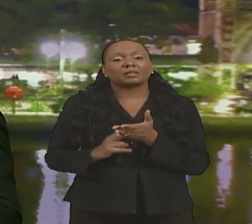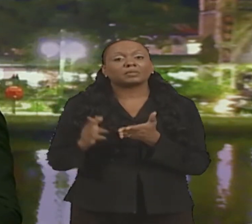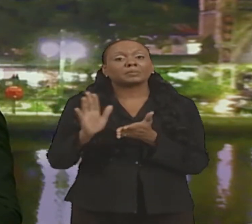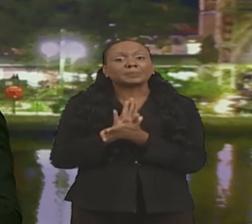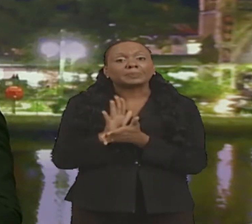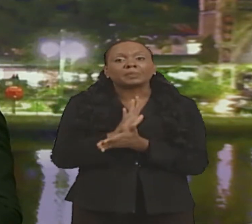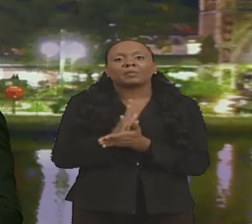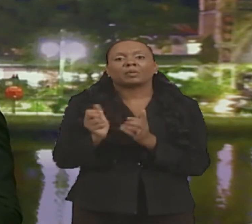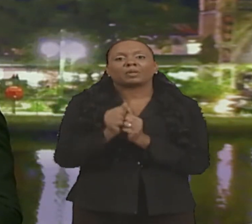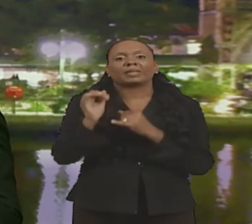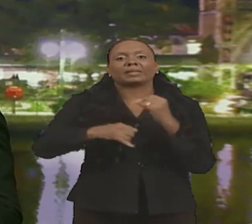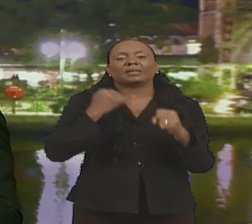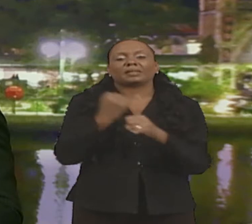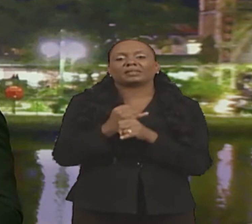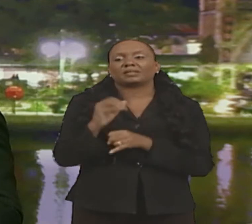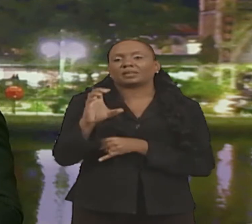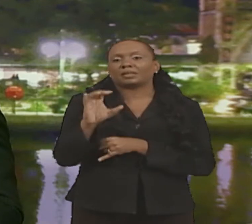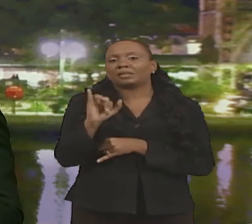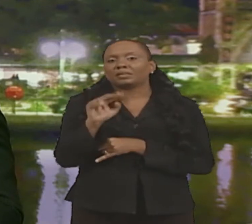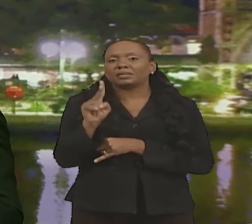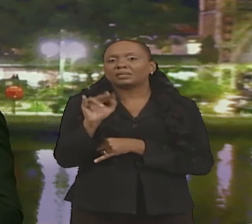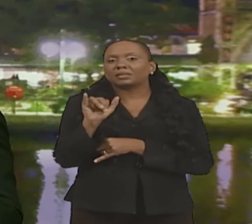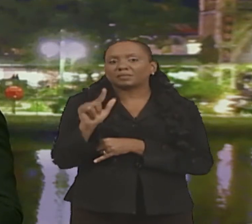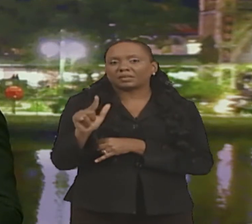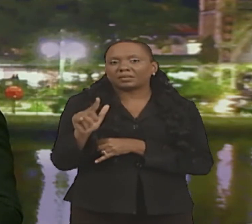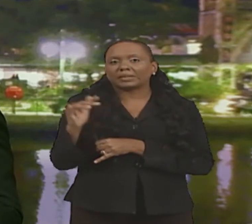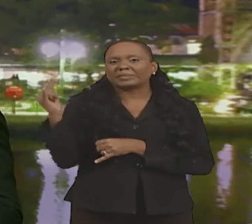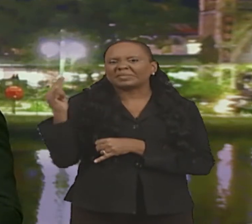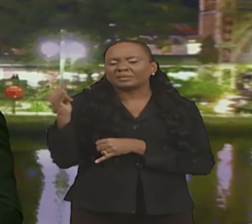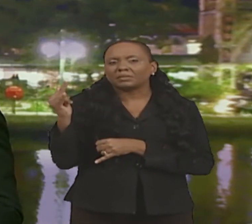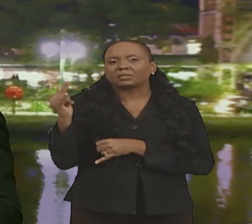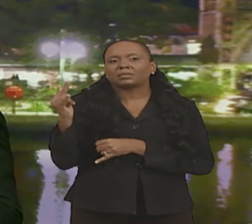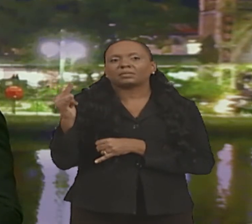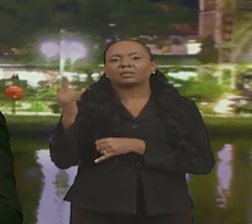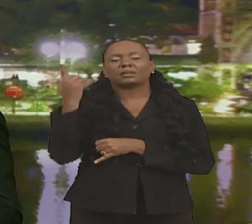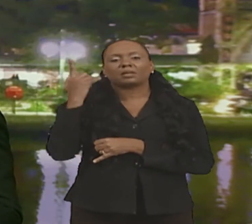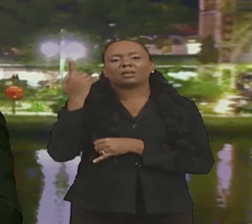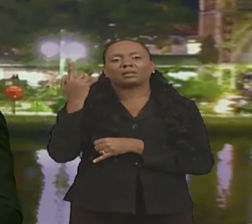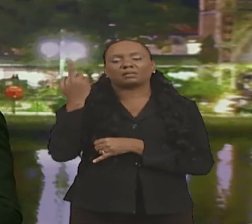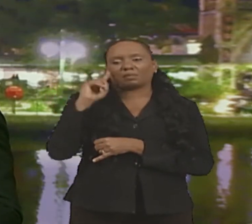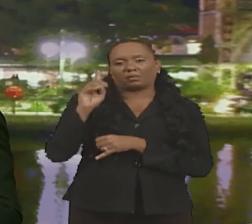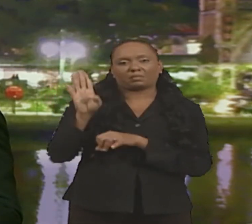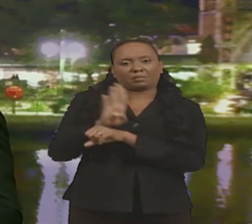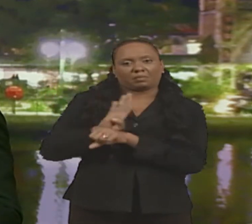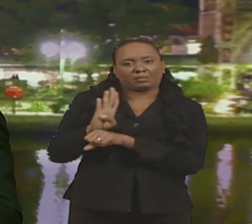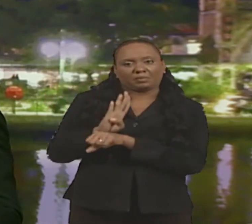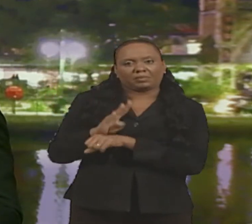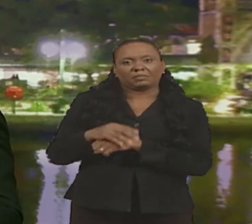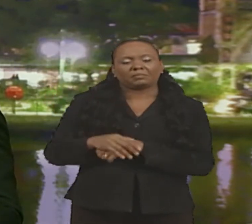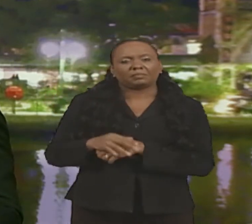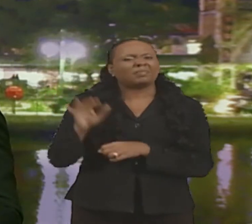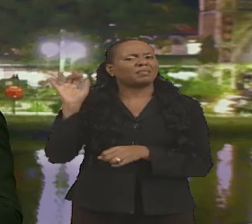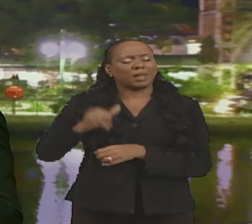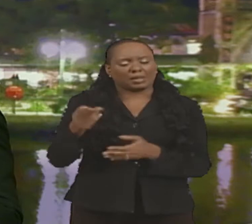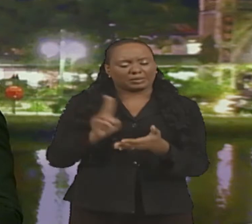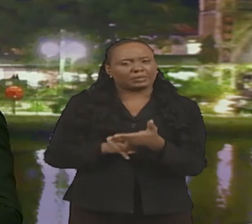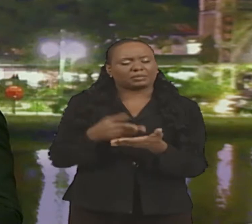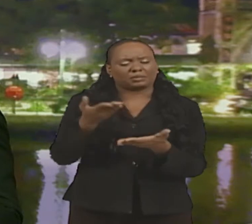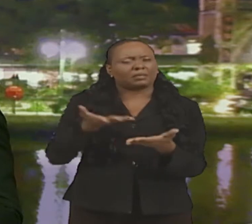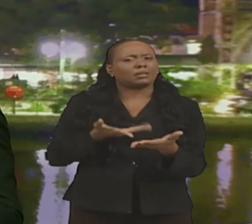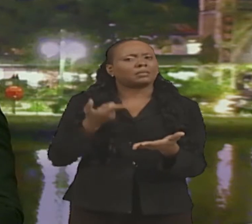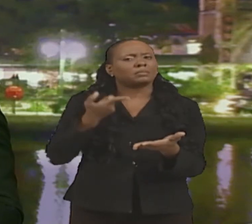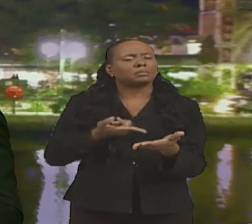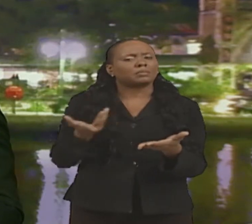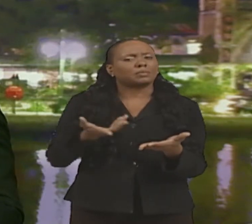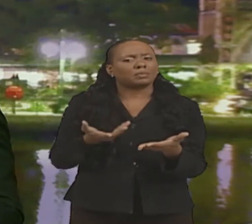International Civil Aviation Organization on behalf of the government of Barbados. The MOU signing is being described as a move to ensure